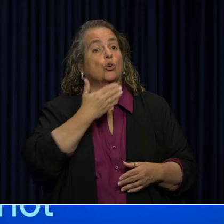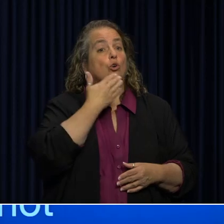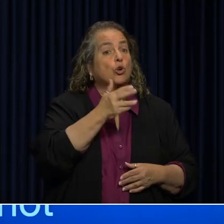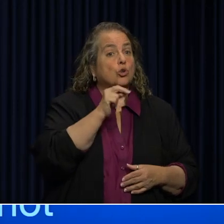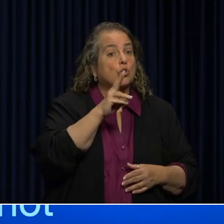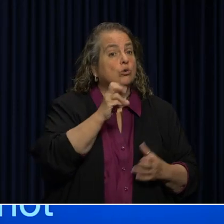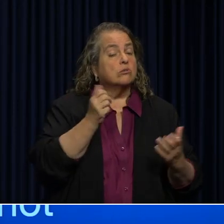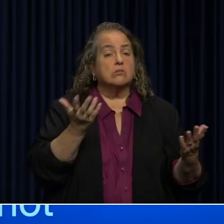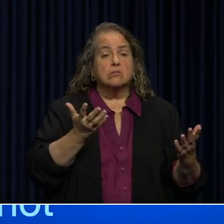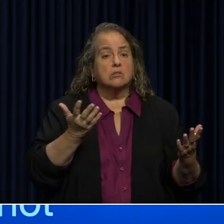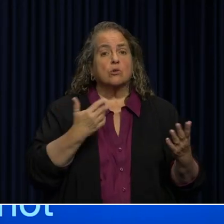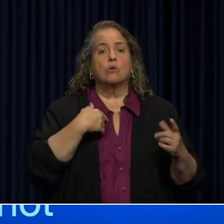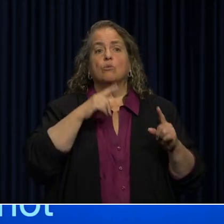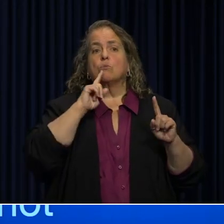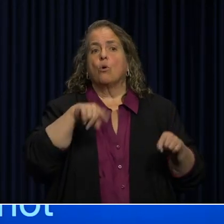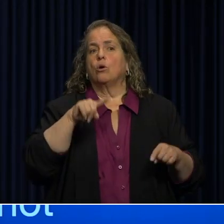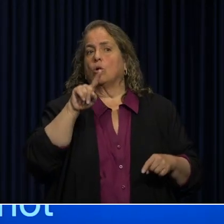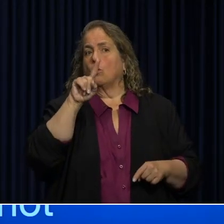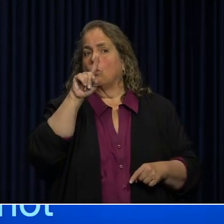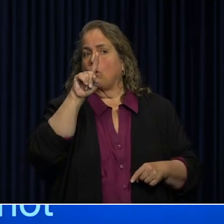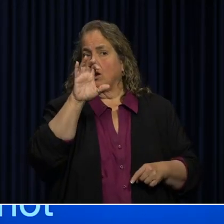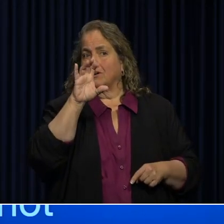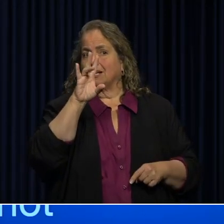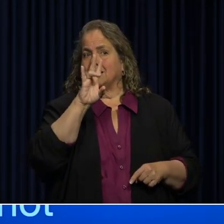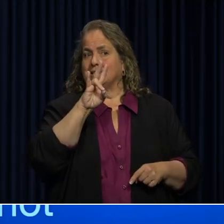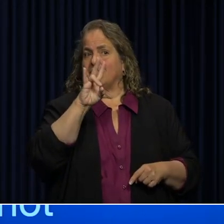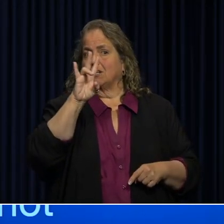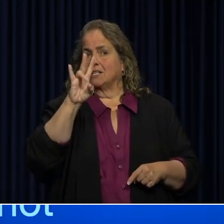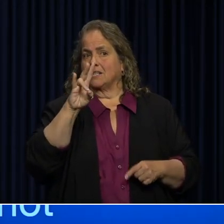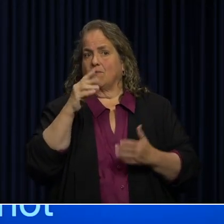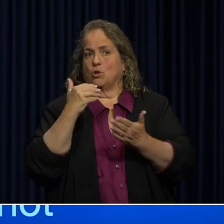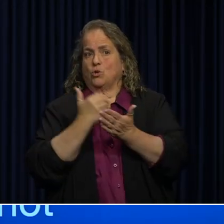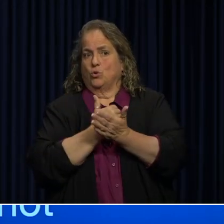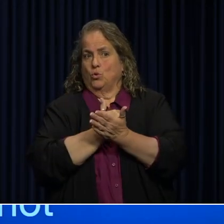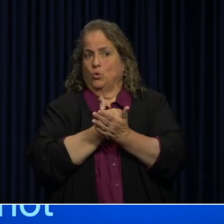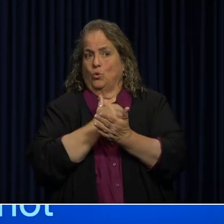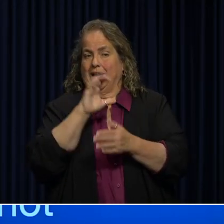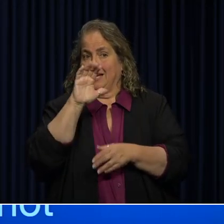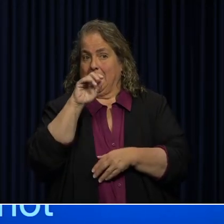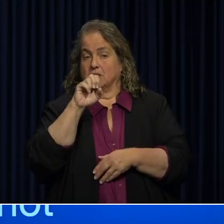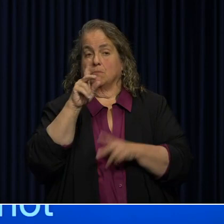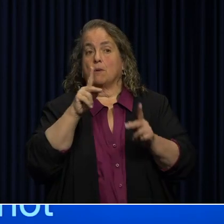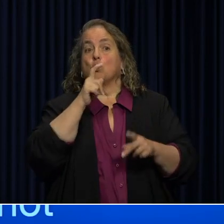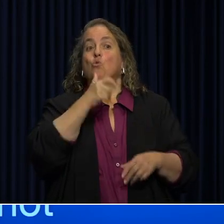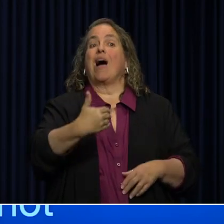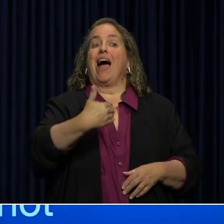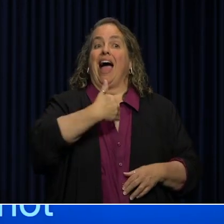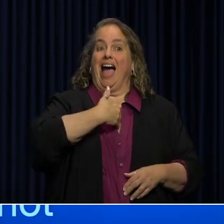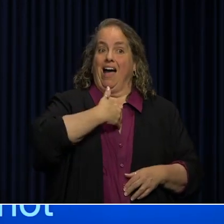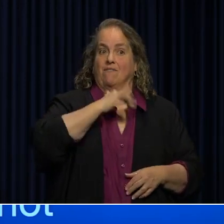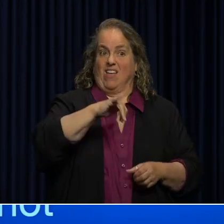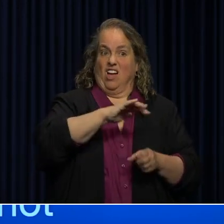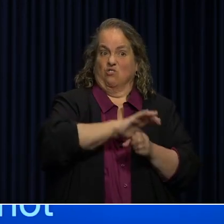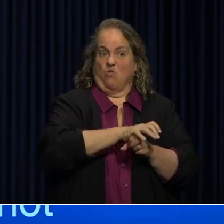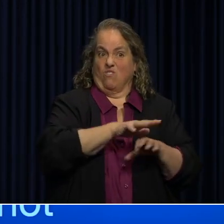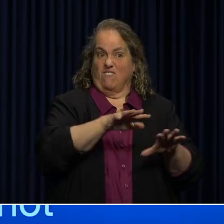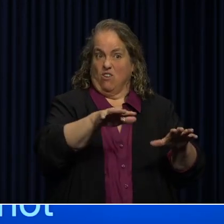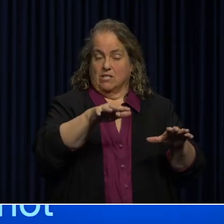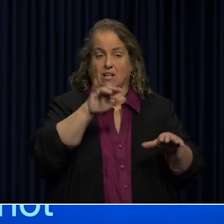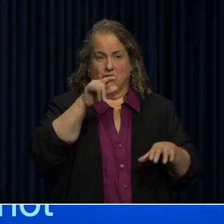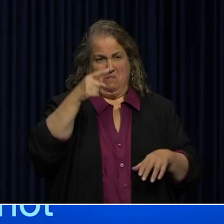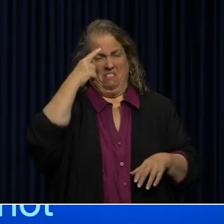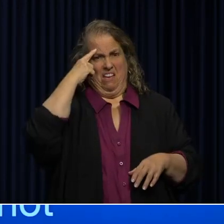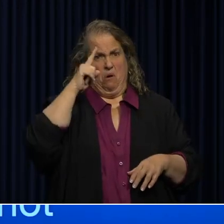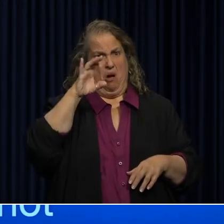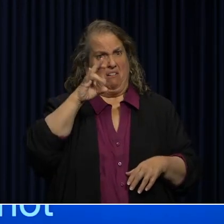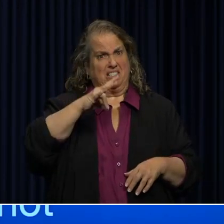we're reporting 177 new cases of the coronavirus. That might sound strange that you think